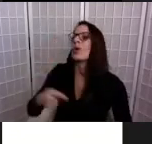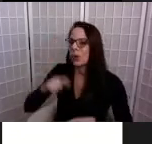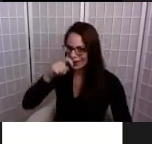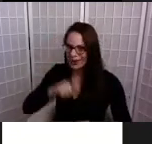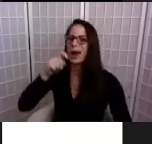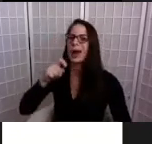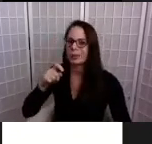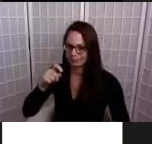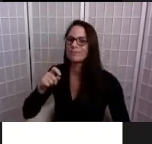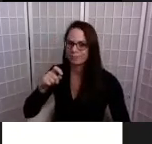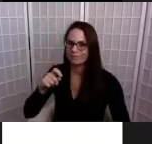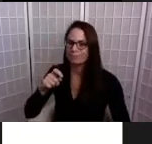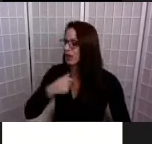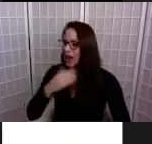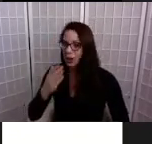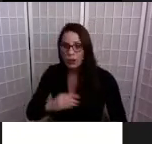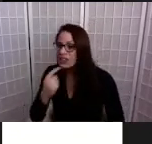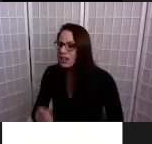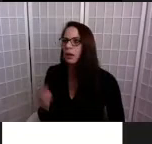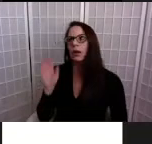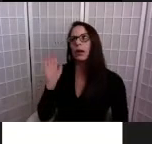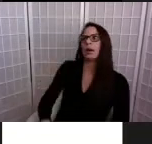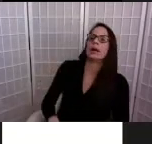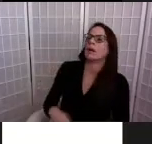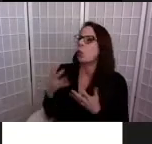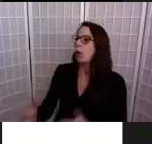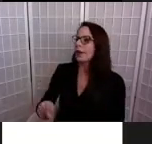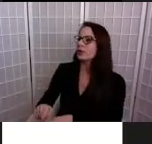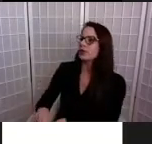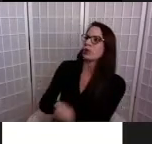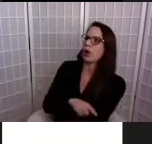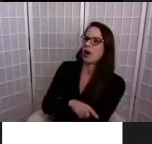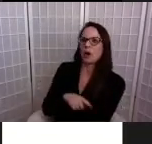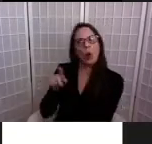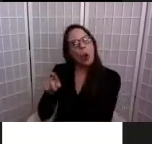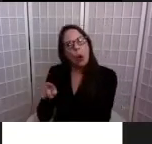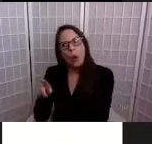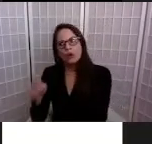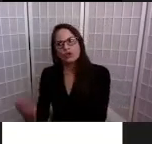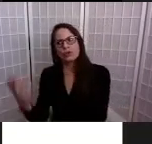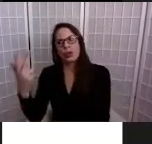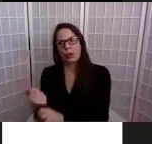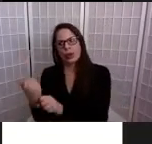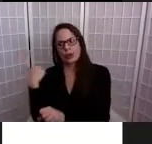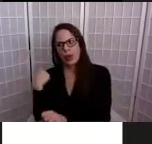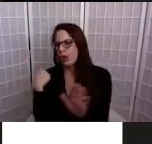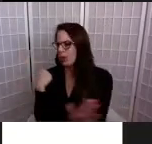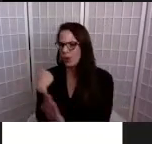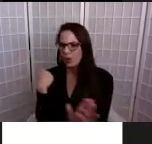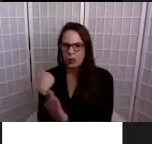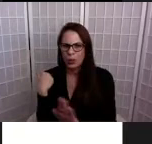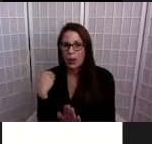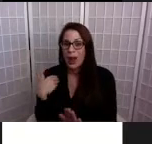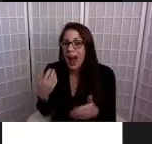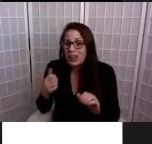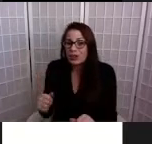you waited too long. I'll never tell you you should have done this 3 years ago because now I can't fix you. So I try to maximize conservative therapy,